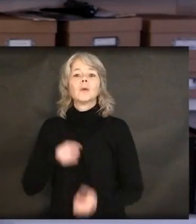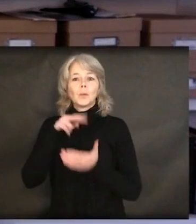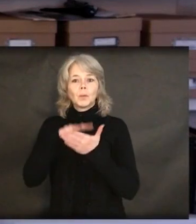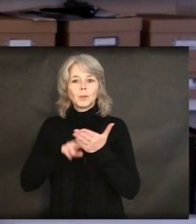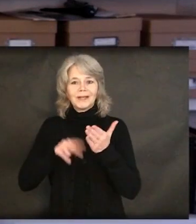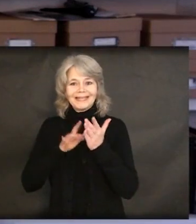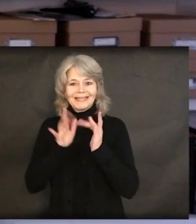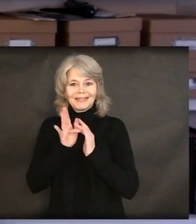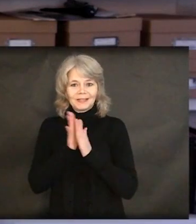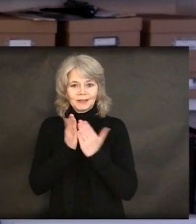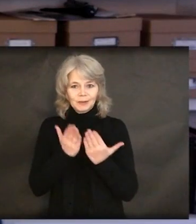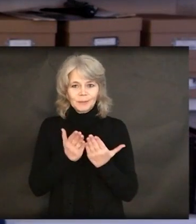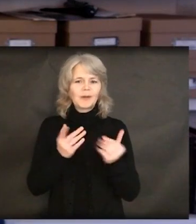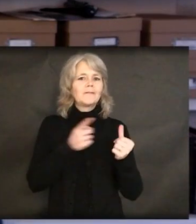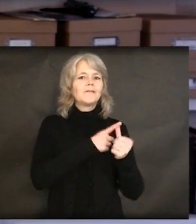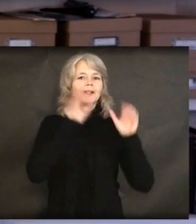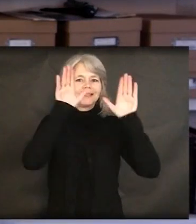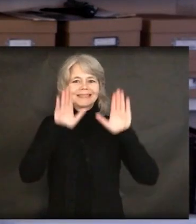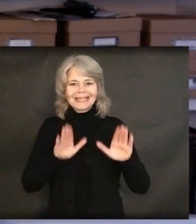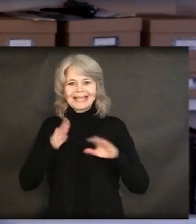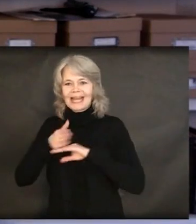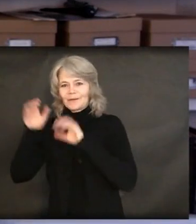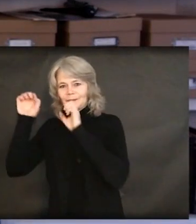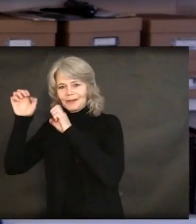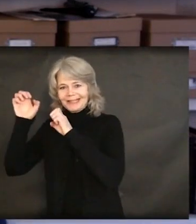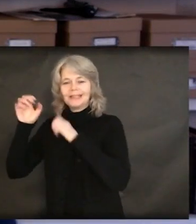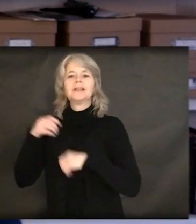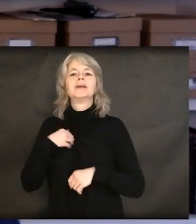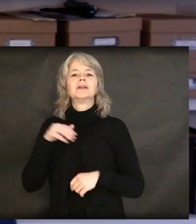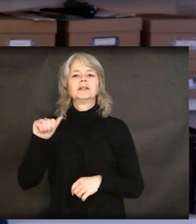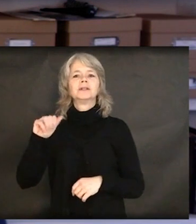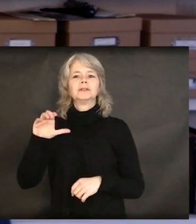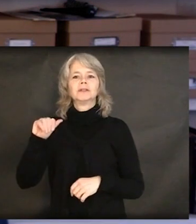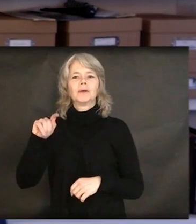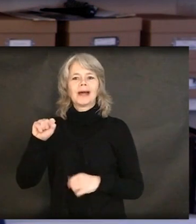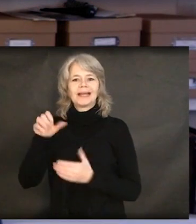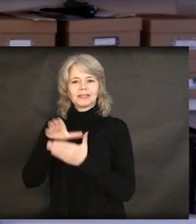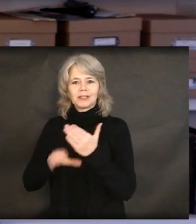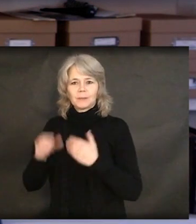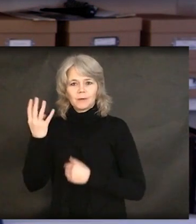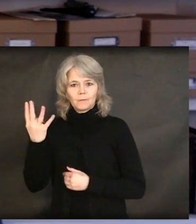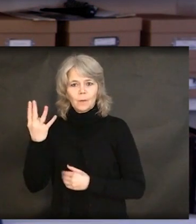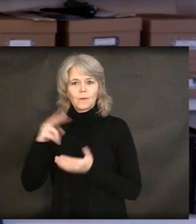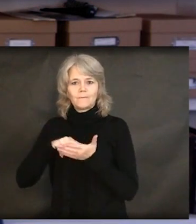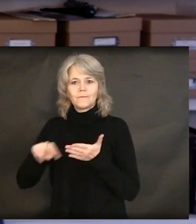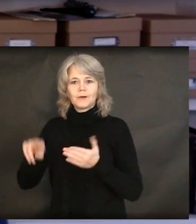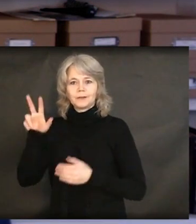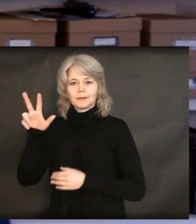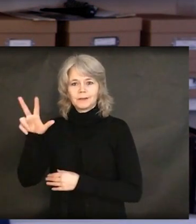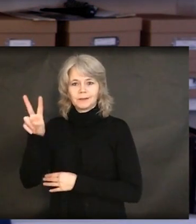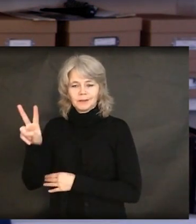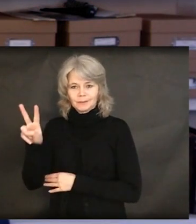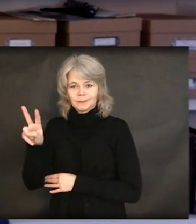Scripture reading this morning, this first Sunday after Easter, comes from Acts chapter 4, starting in verse 32.